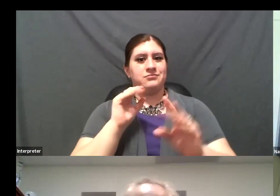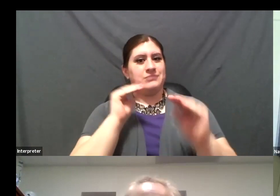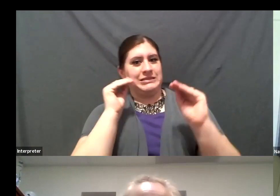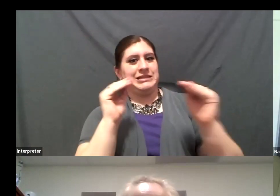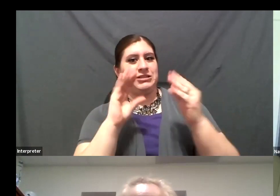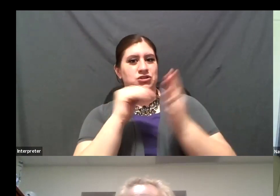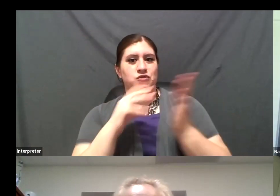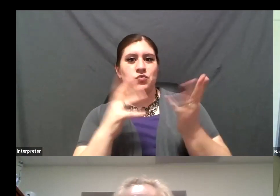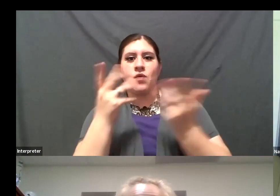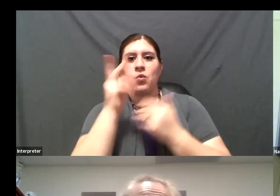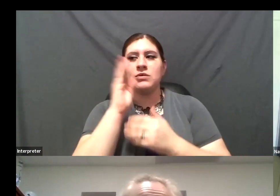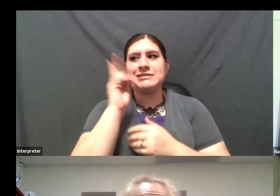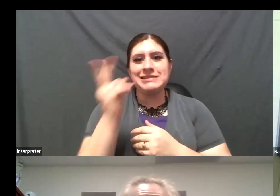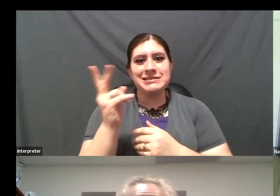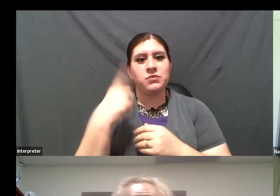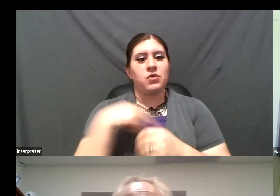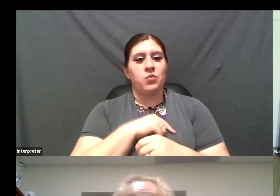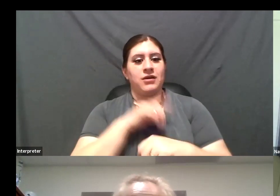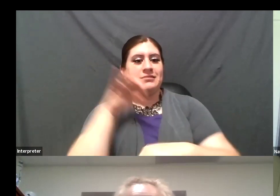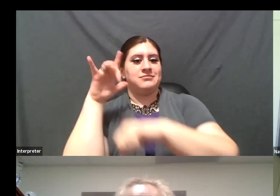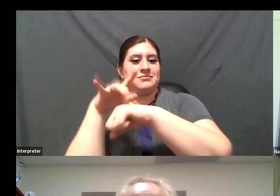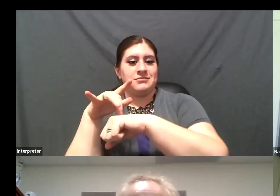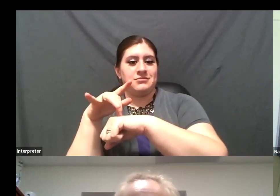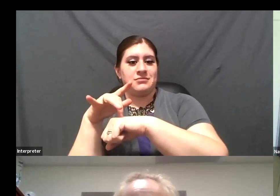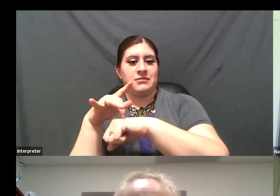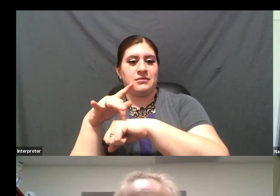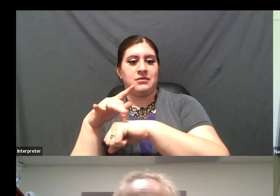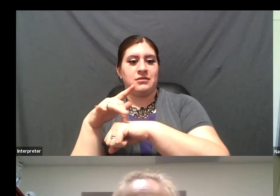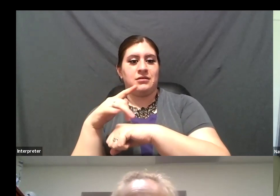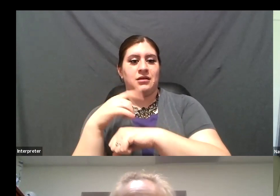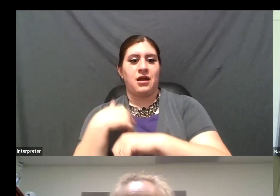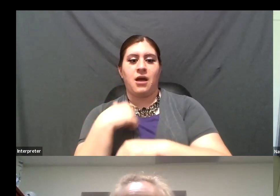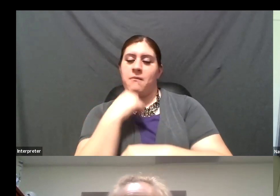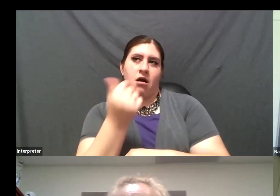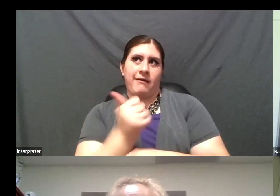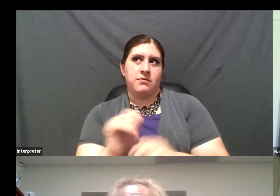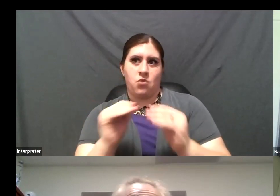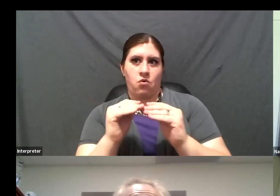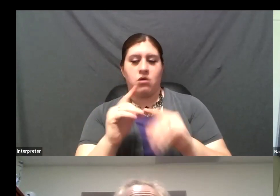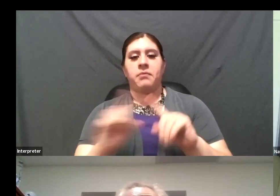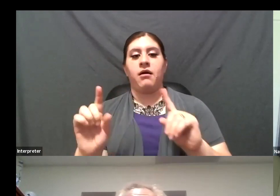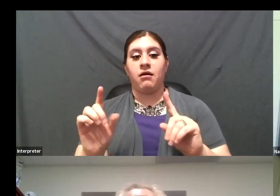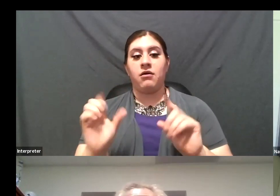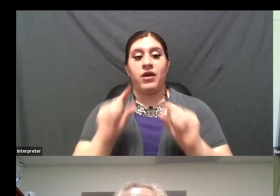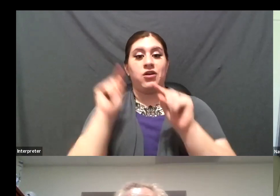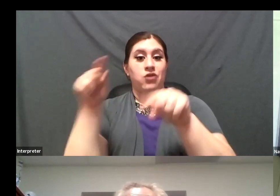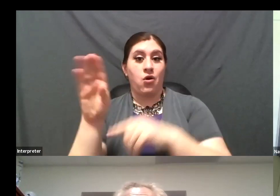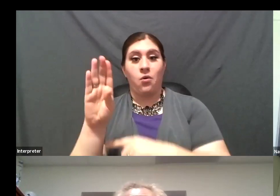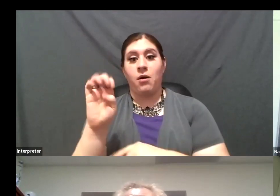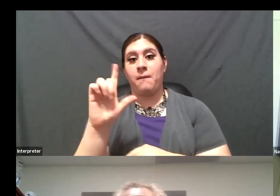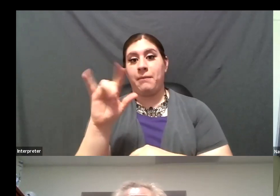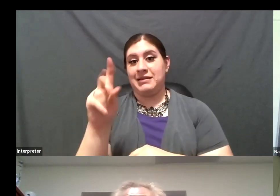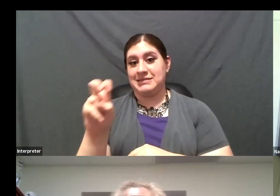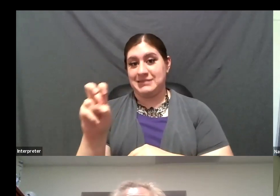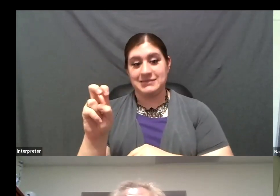what you're going to see when we go down, or I'm no longer doing it at the moment, but they go down to Belize.